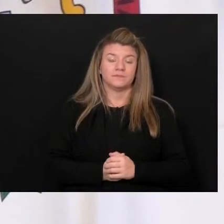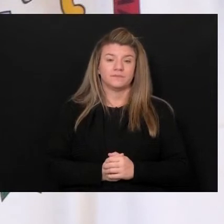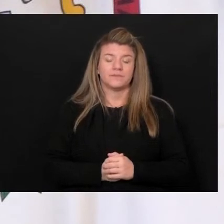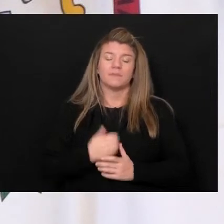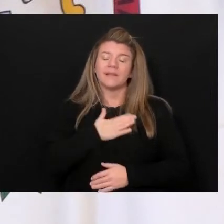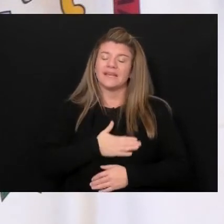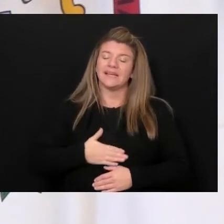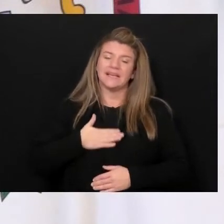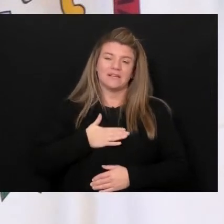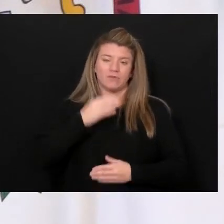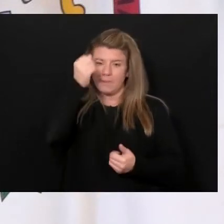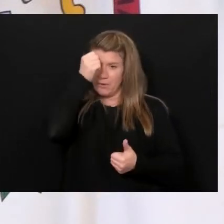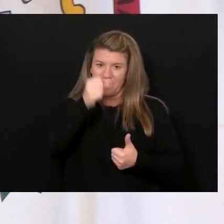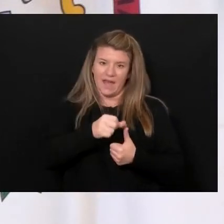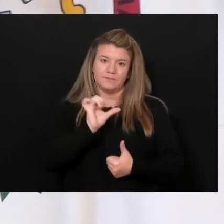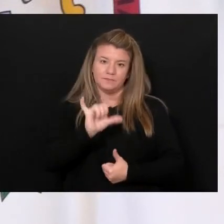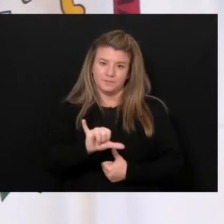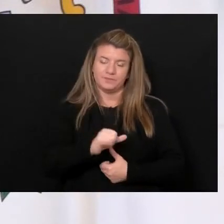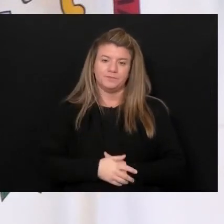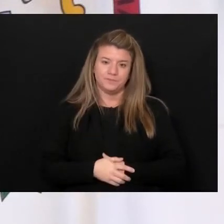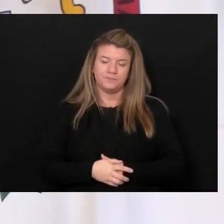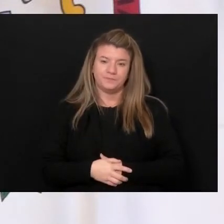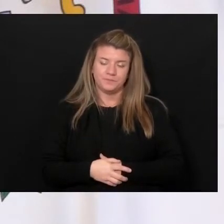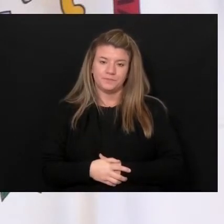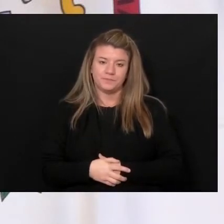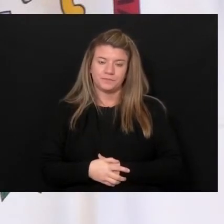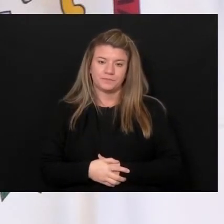Please take note of that. You know,